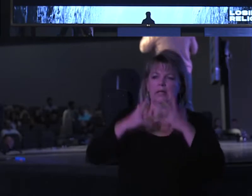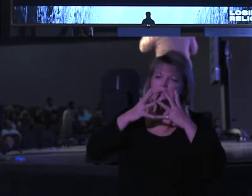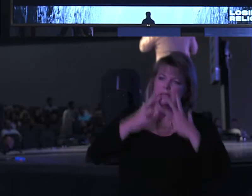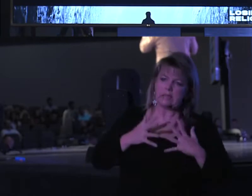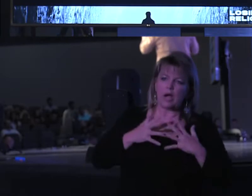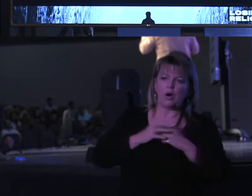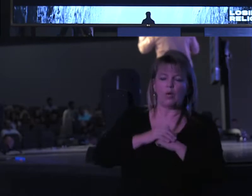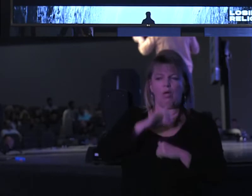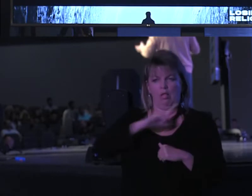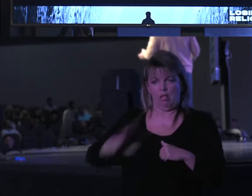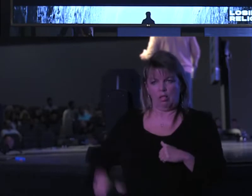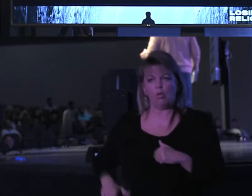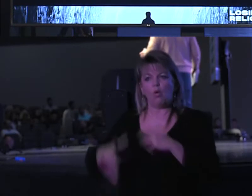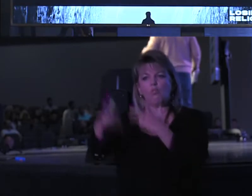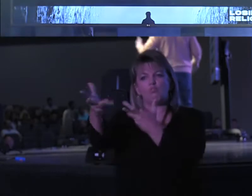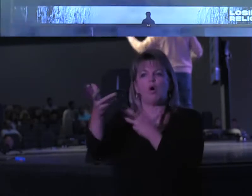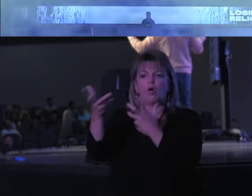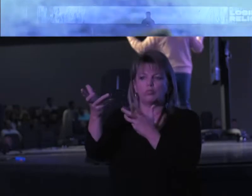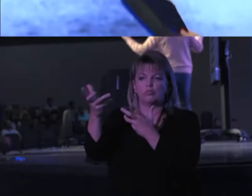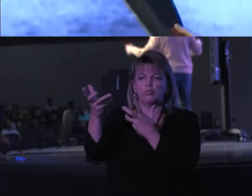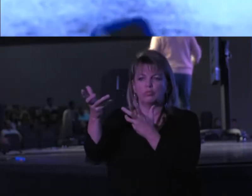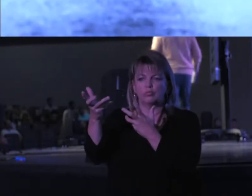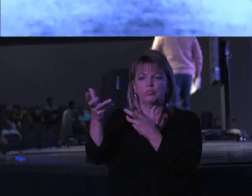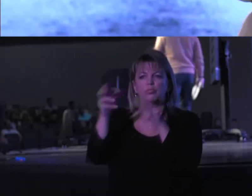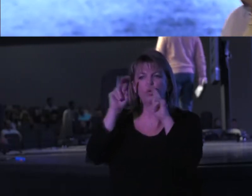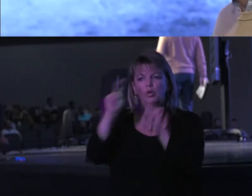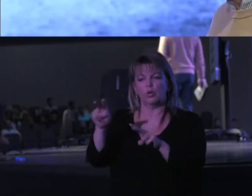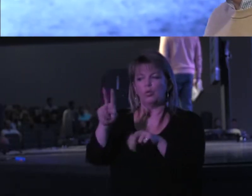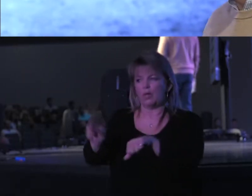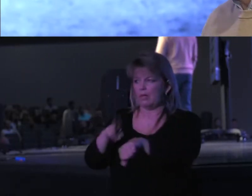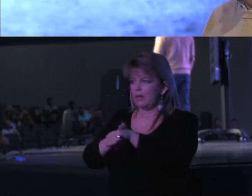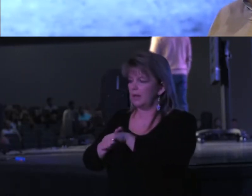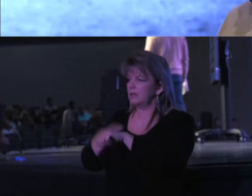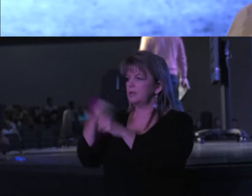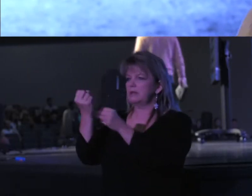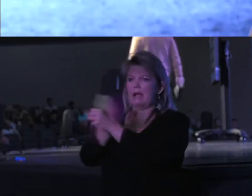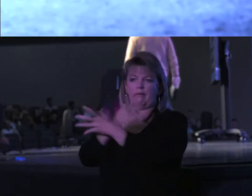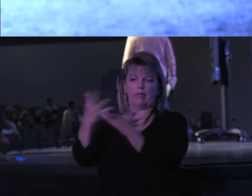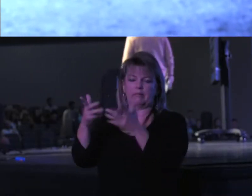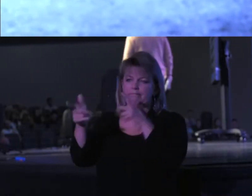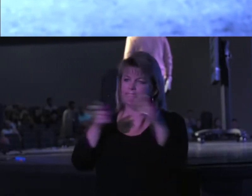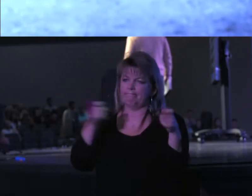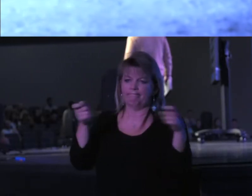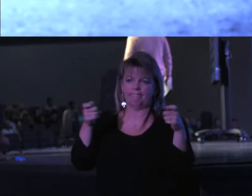sorrow that the Lord wants when you look at the nation and all that we're dealing with.